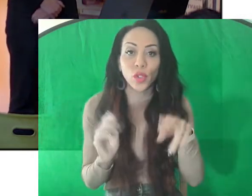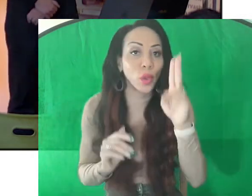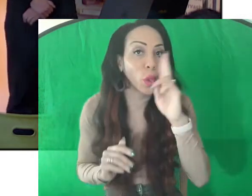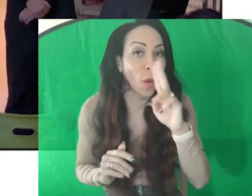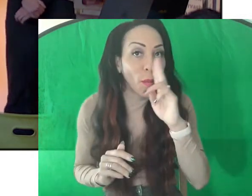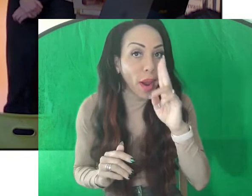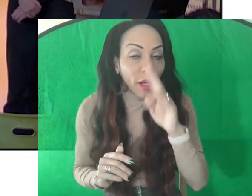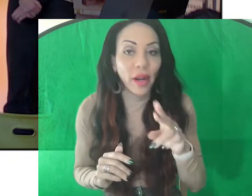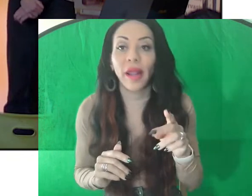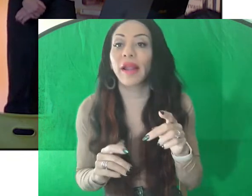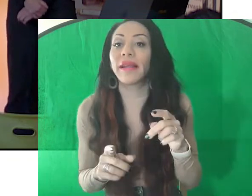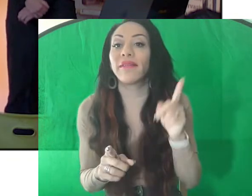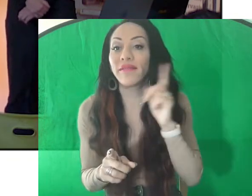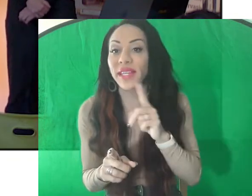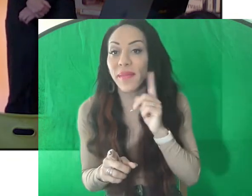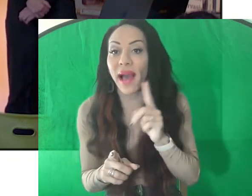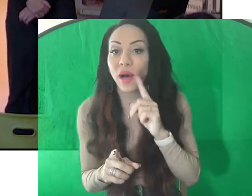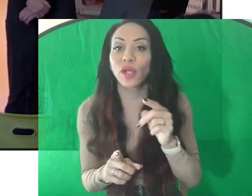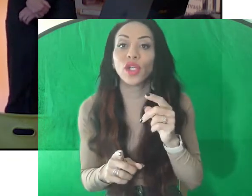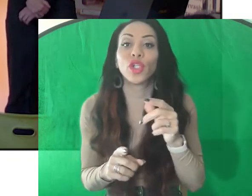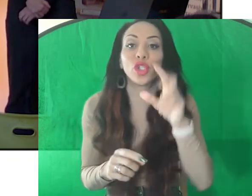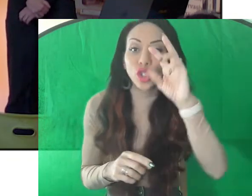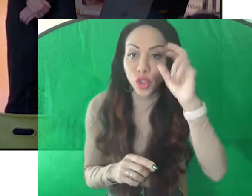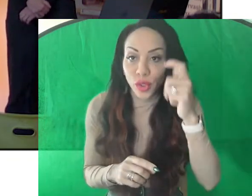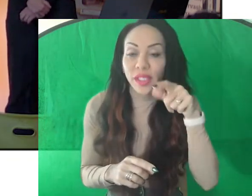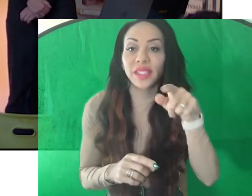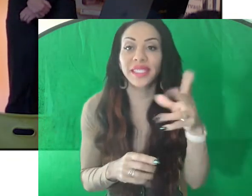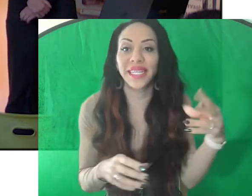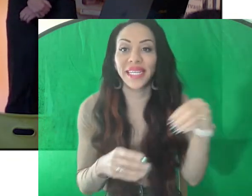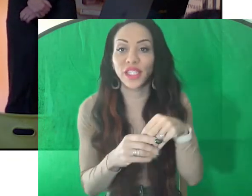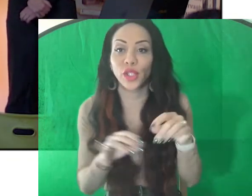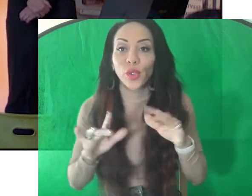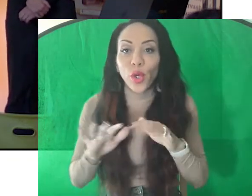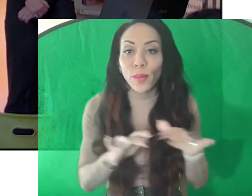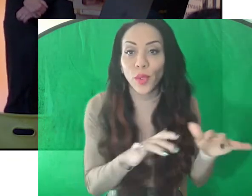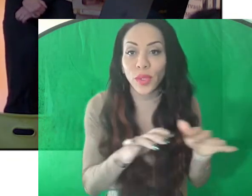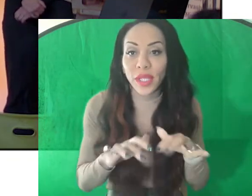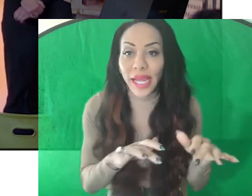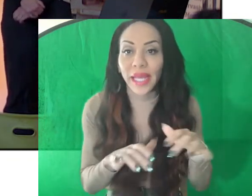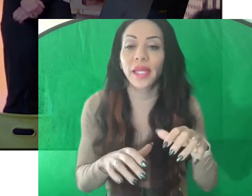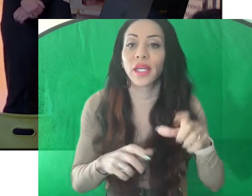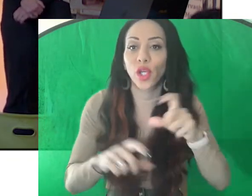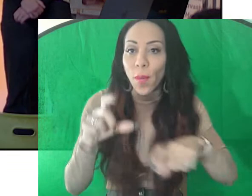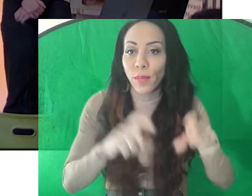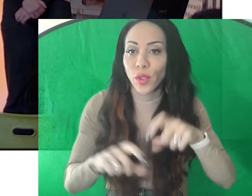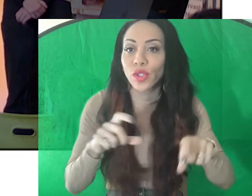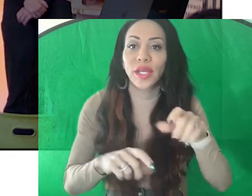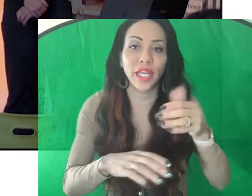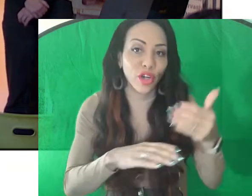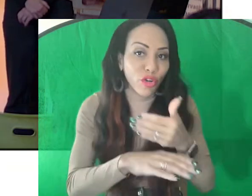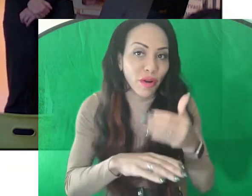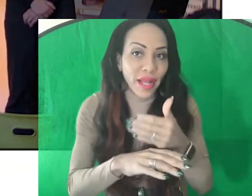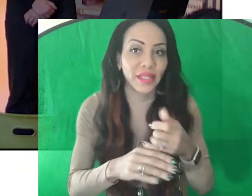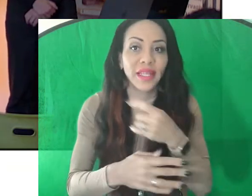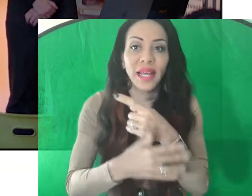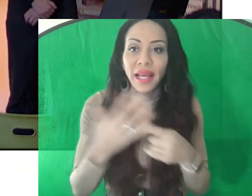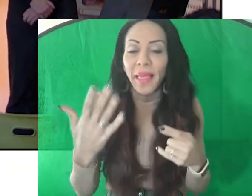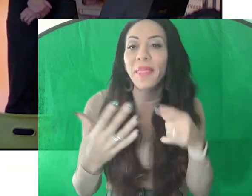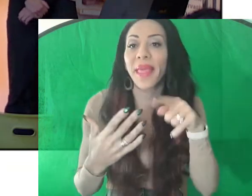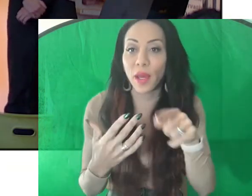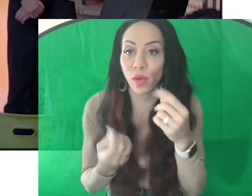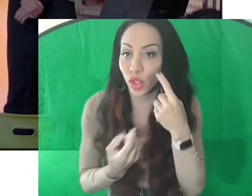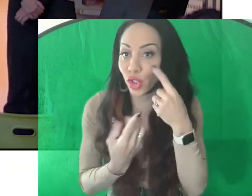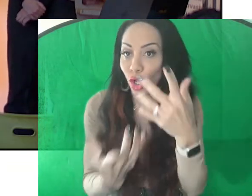into future digital careers. They'll be sharing methods and ideas that they've developed, discoveries they have made, and questions that they still have. I